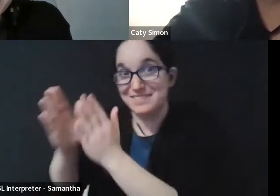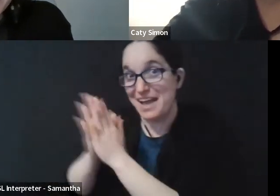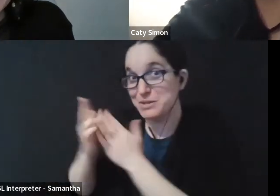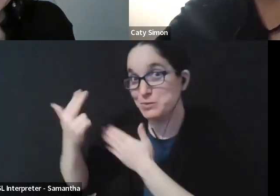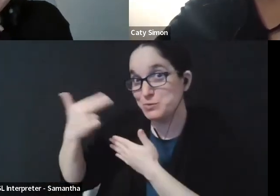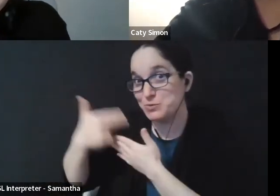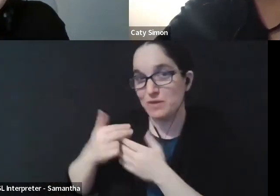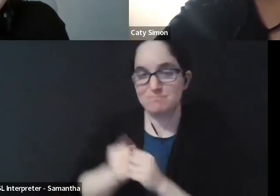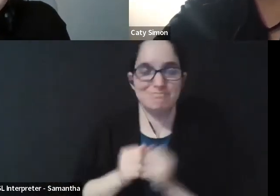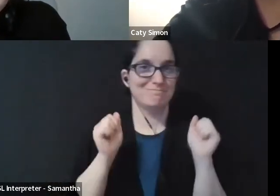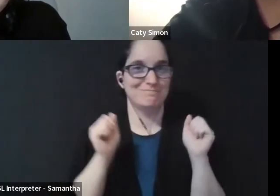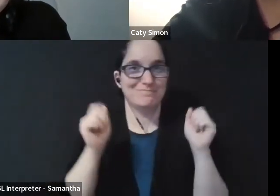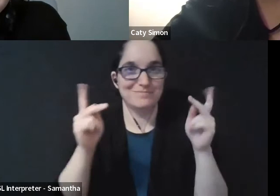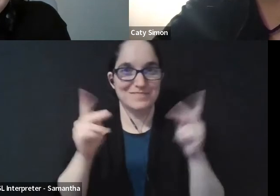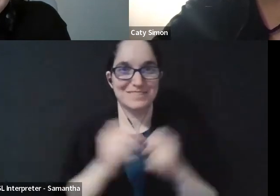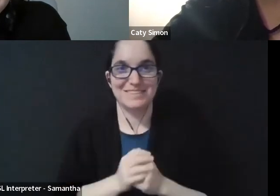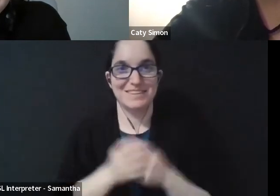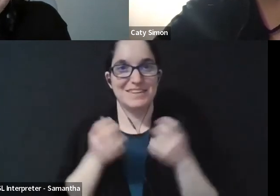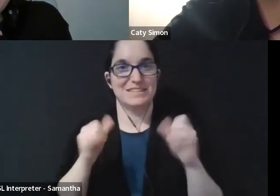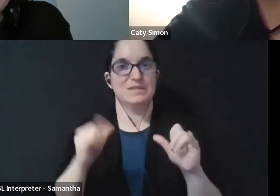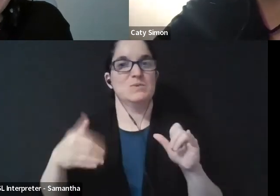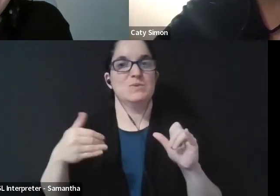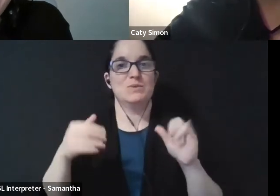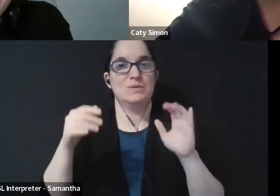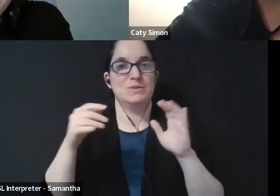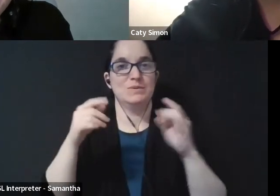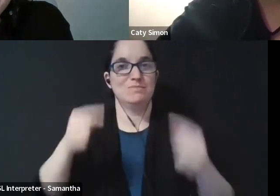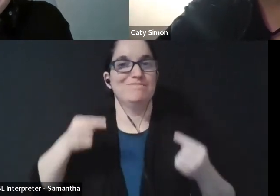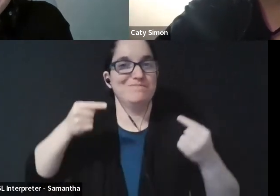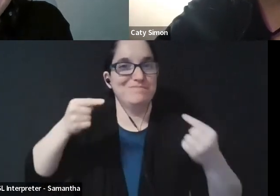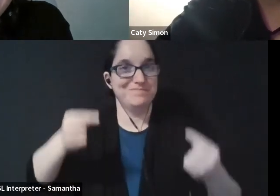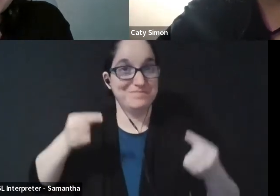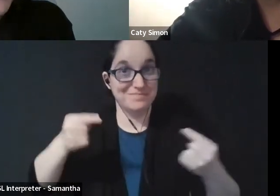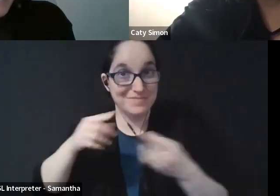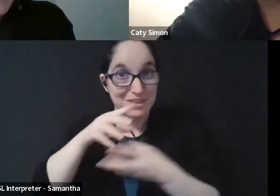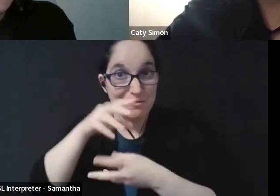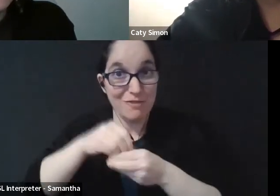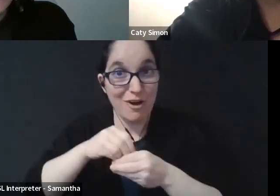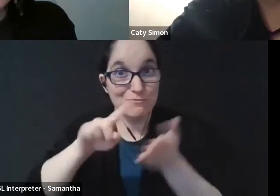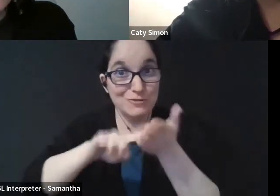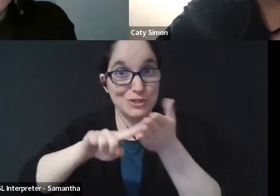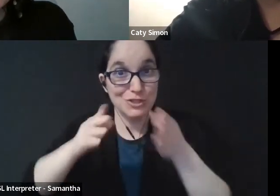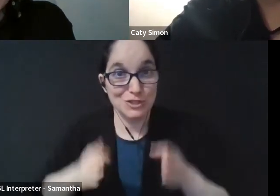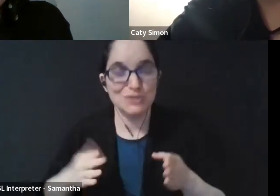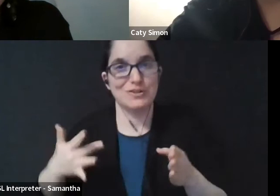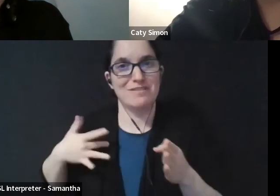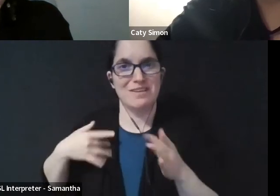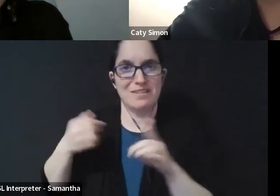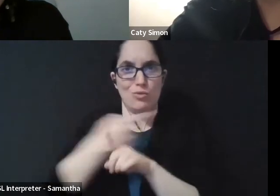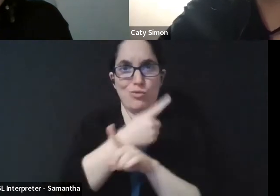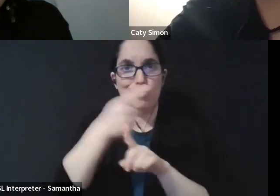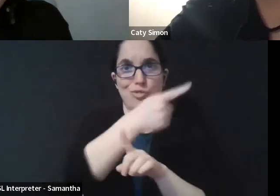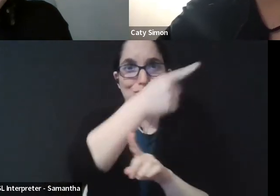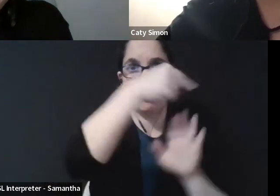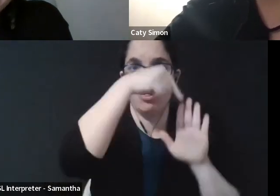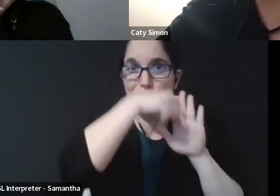Okay, and we are still on the perils of engaging with researchers, correct? I feel like we've wandered far into the weeds here. All right,